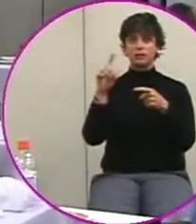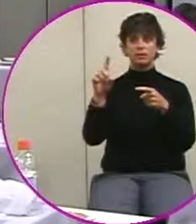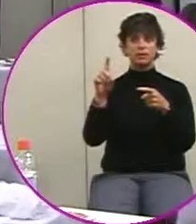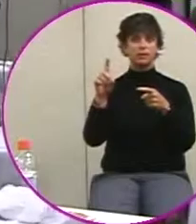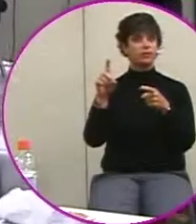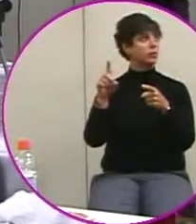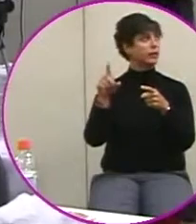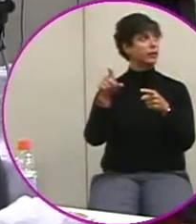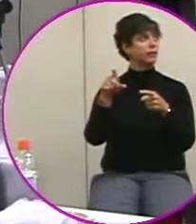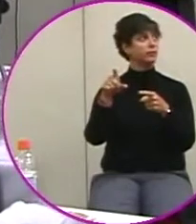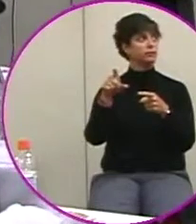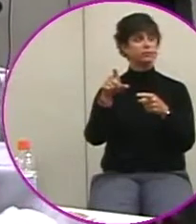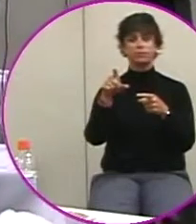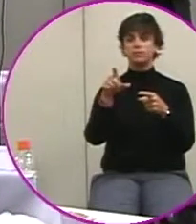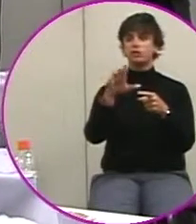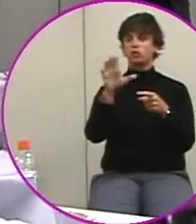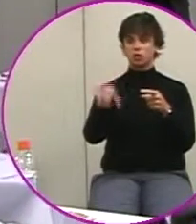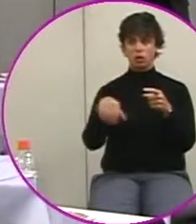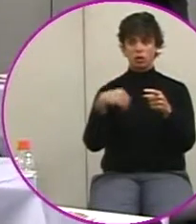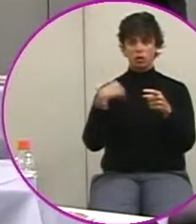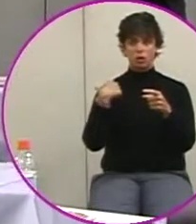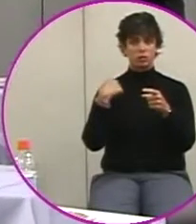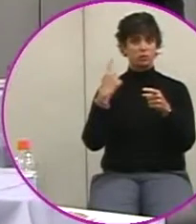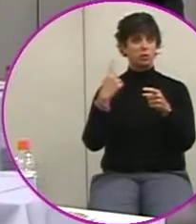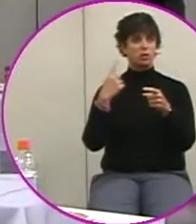Okay. Didn't get one. Chicago has one.